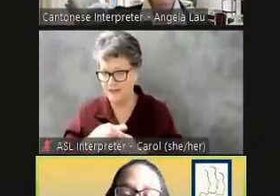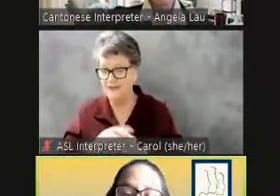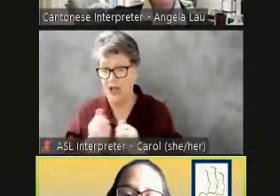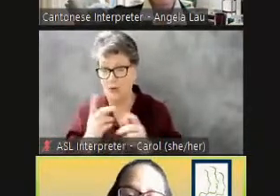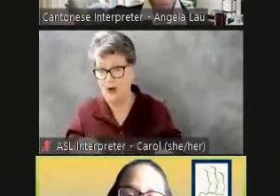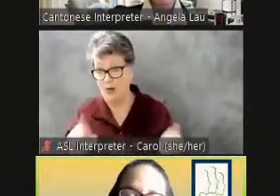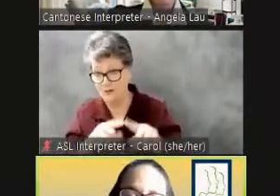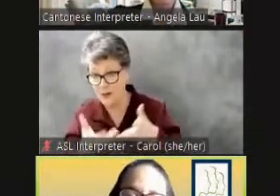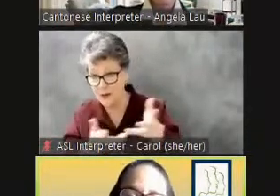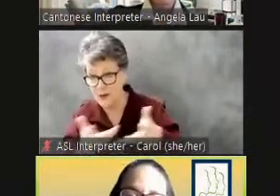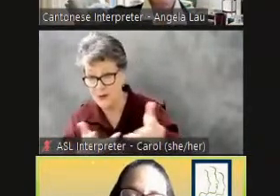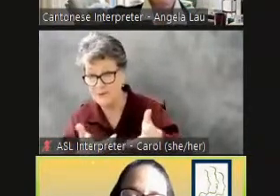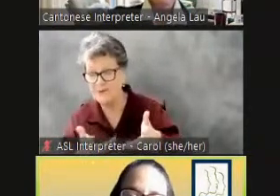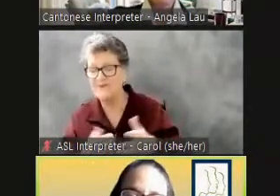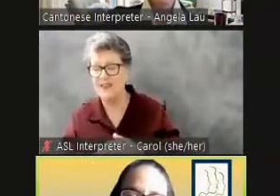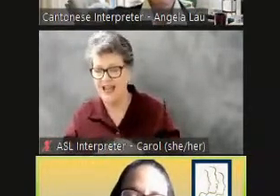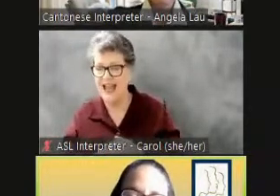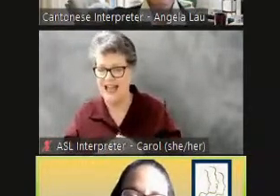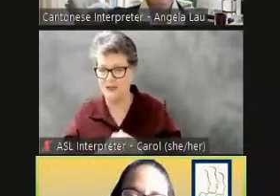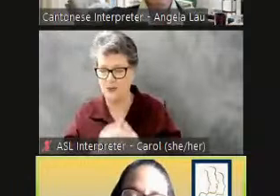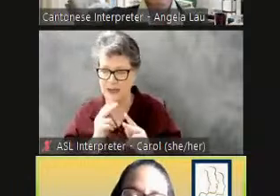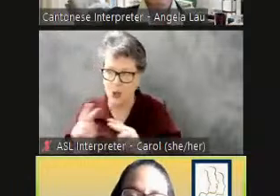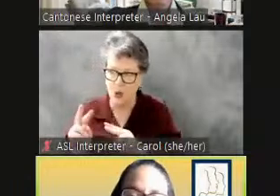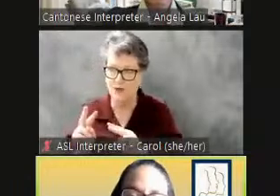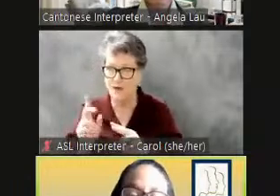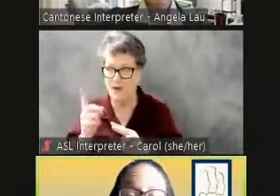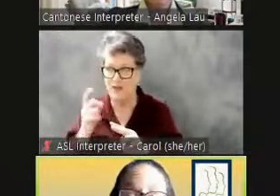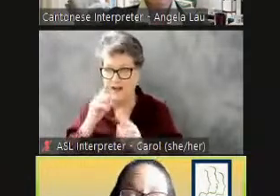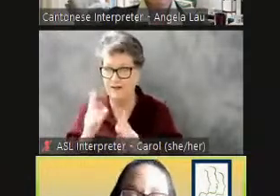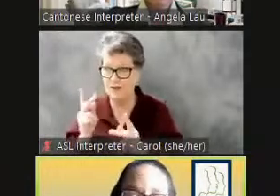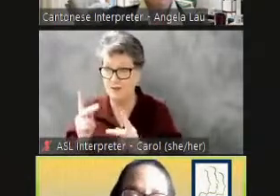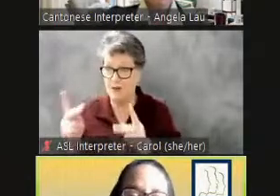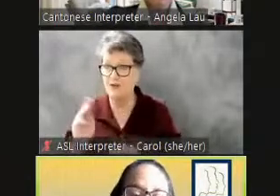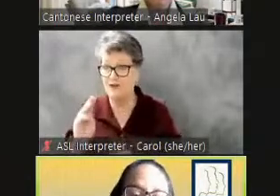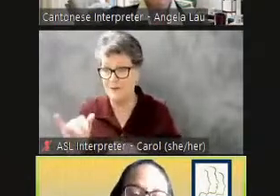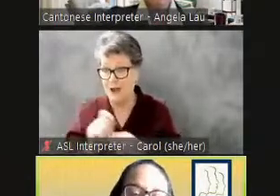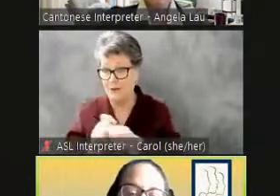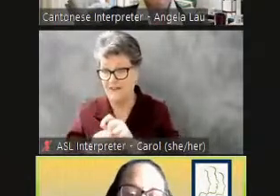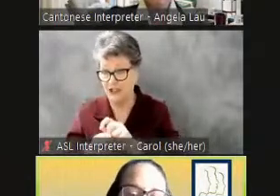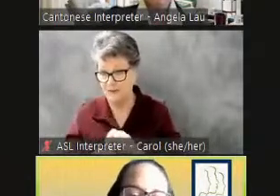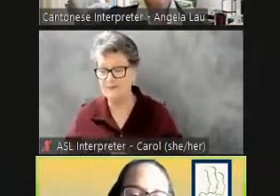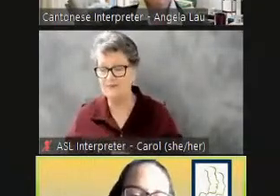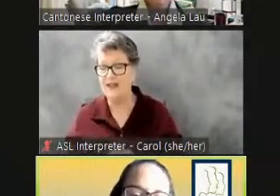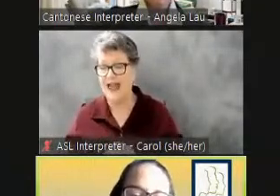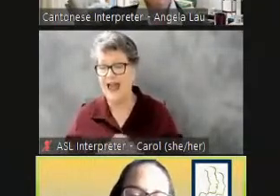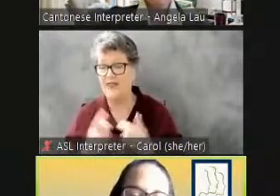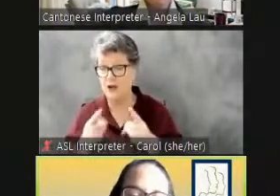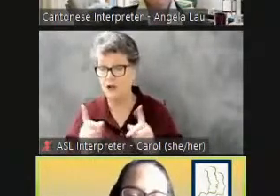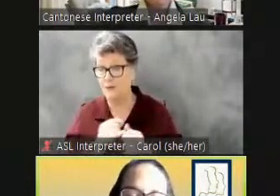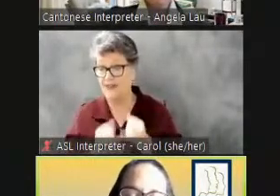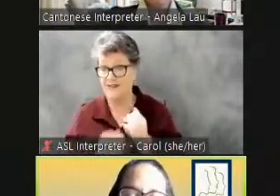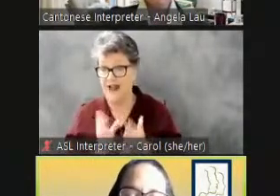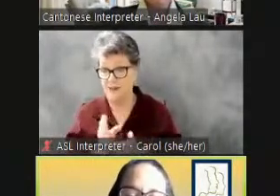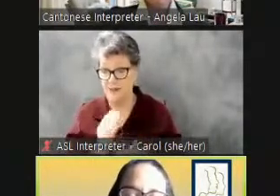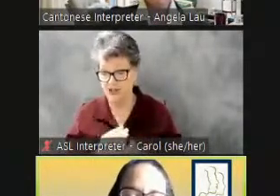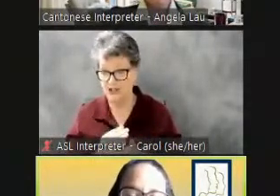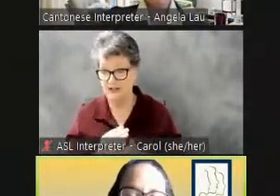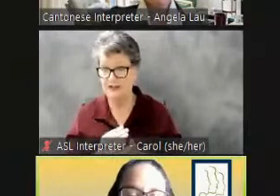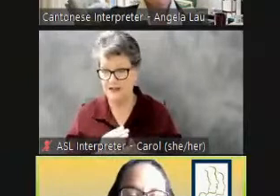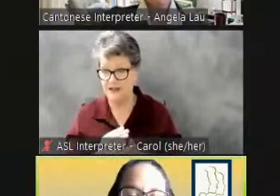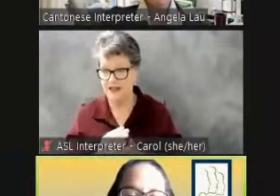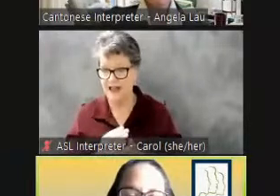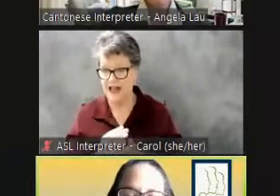you as we turn towards the governor's proposal for the May revision and ultimately the final budget that we propose